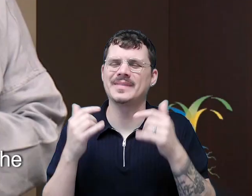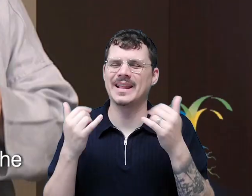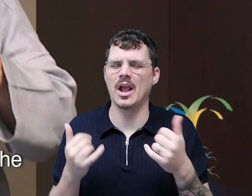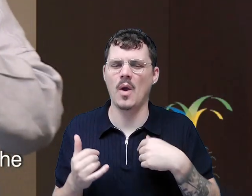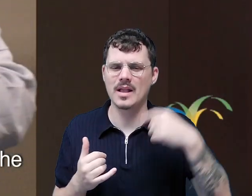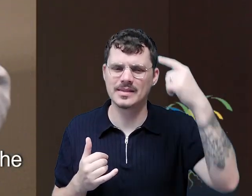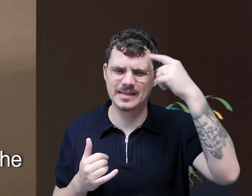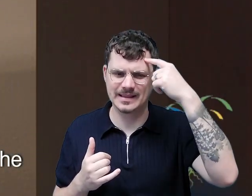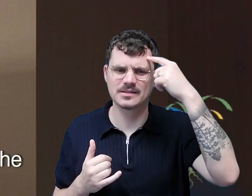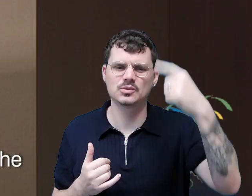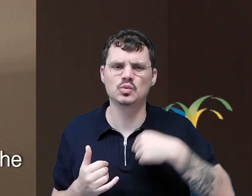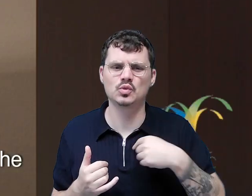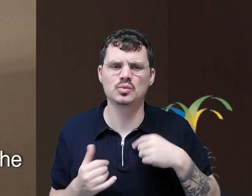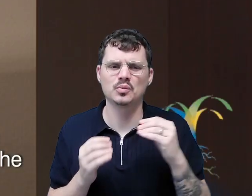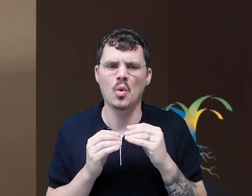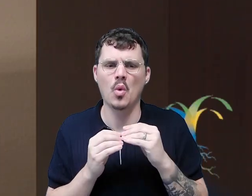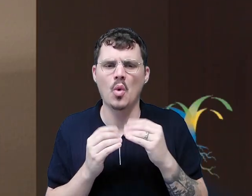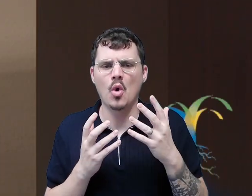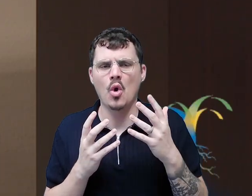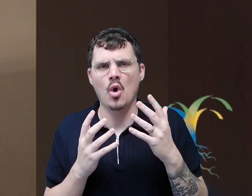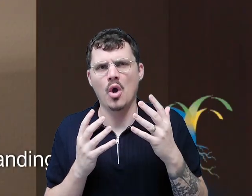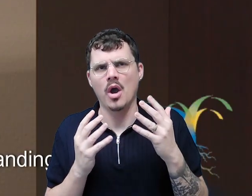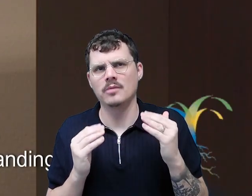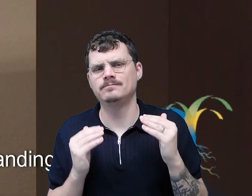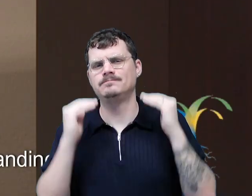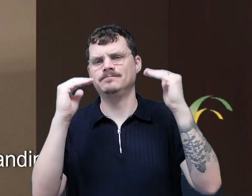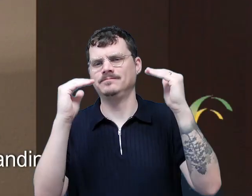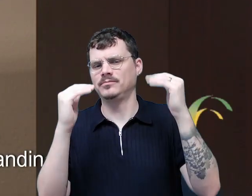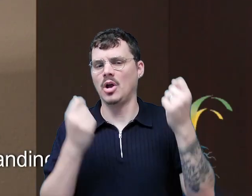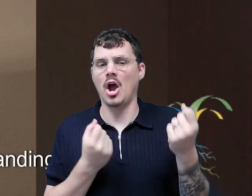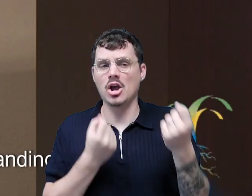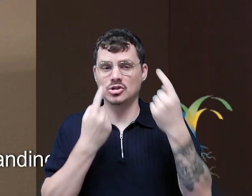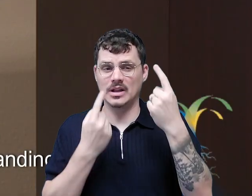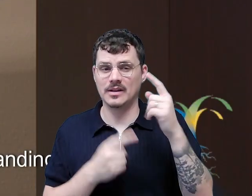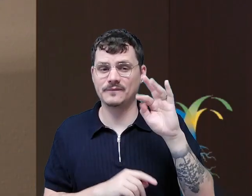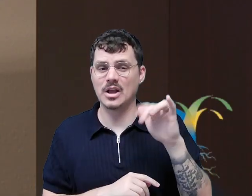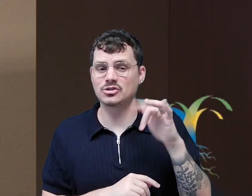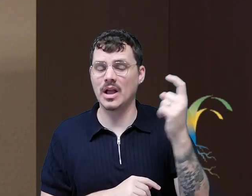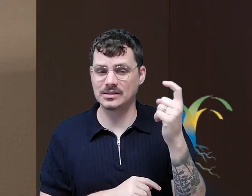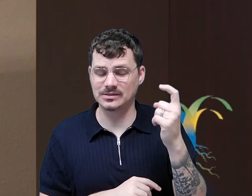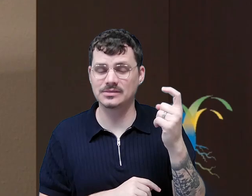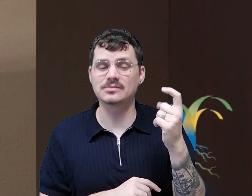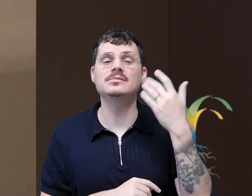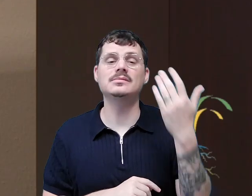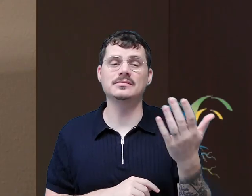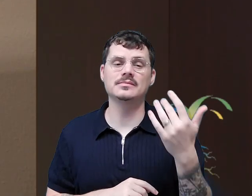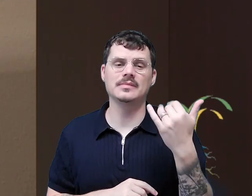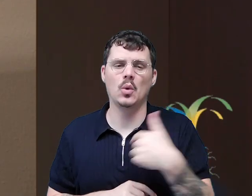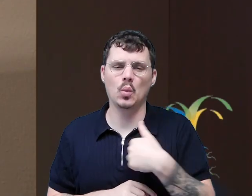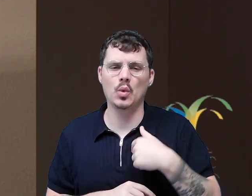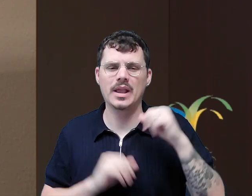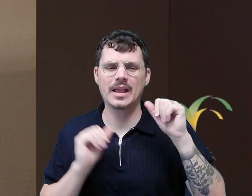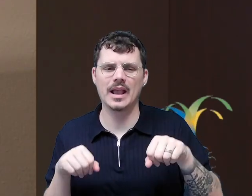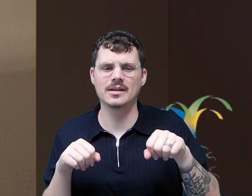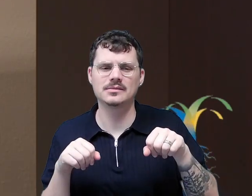And then now I think we're in the more advanced phase of understanding Fragile X, in